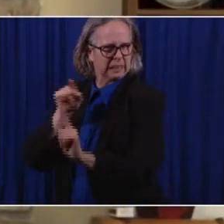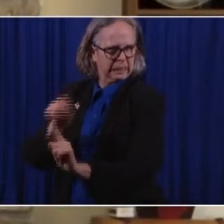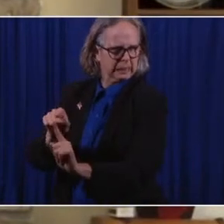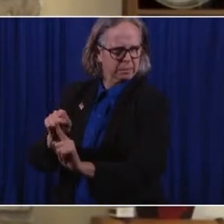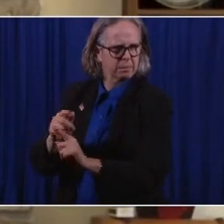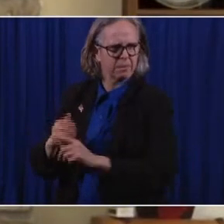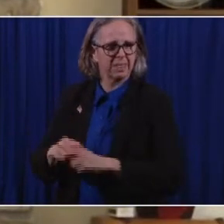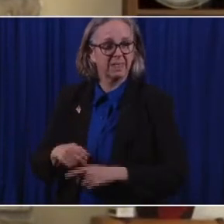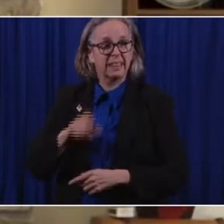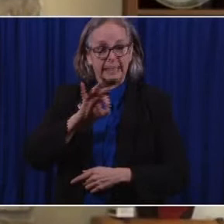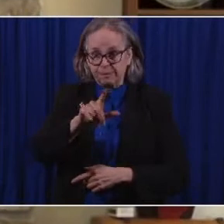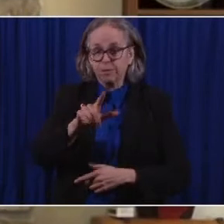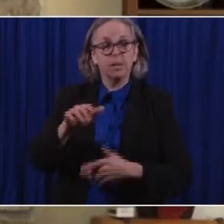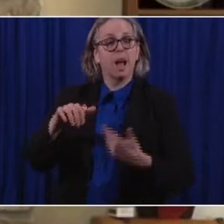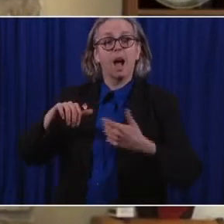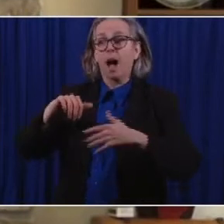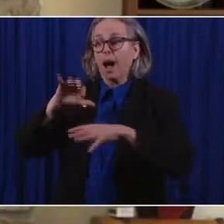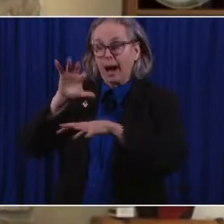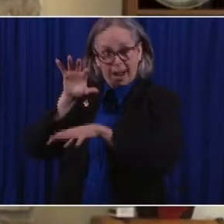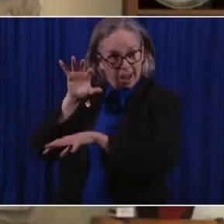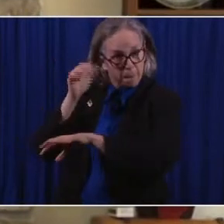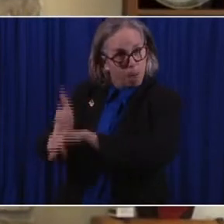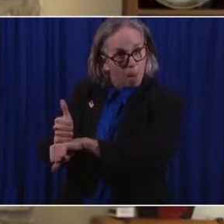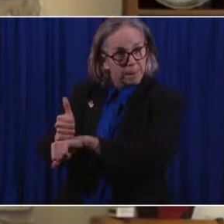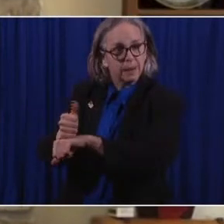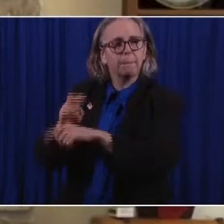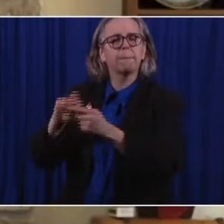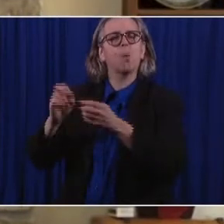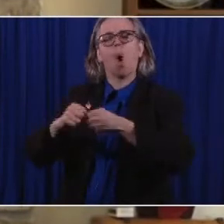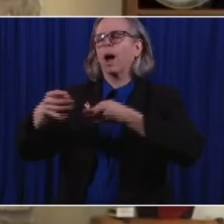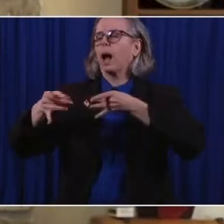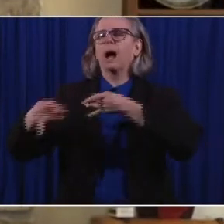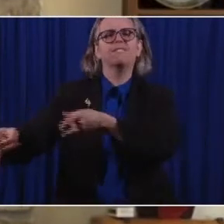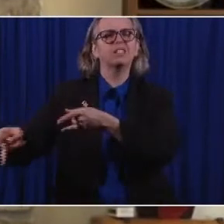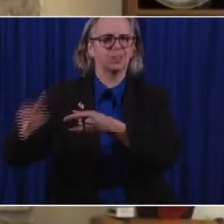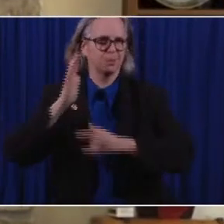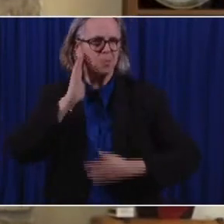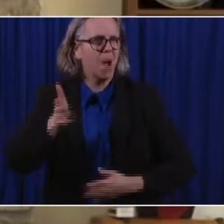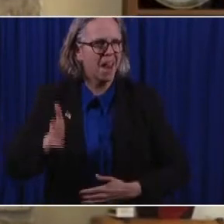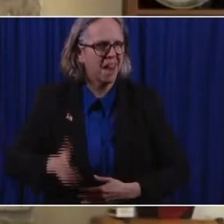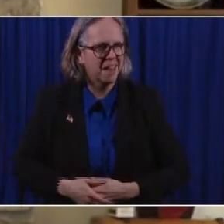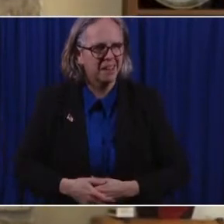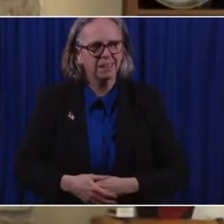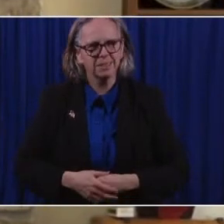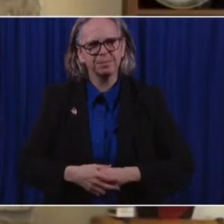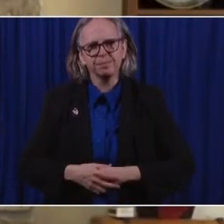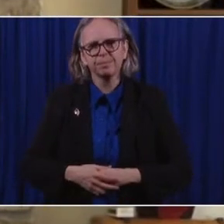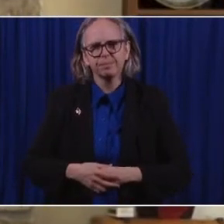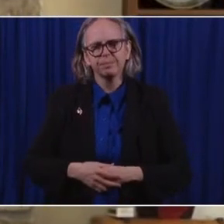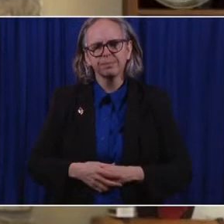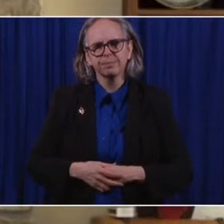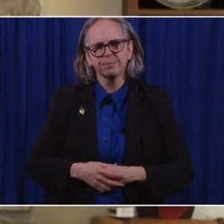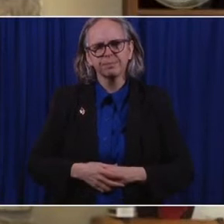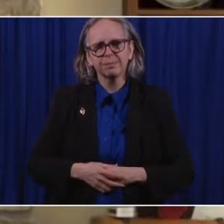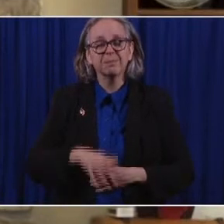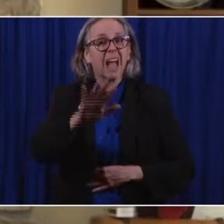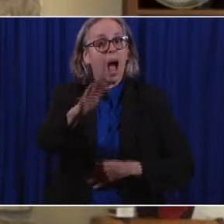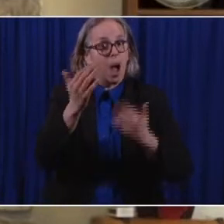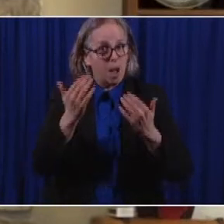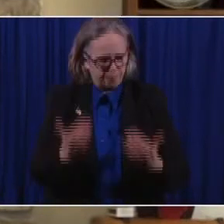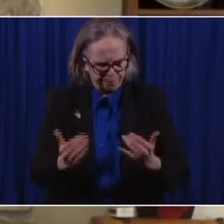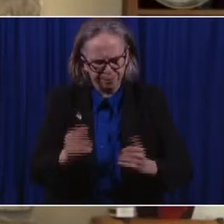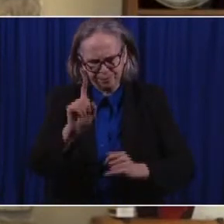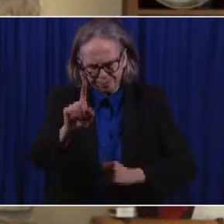lot easier than it does or would if we were just doing central sites where people can drive up to. Now, as I said, we will